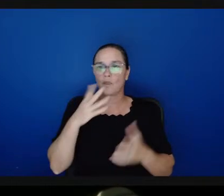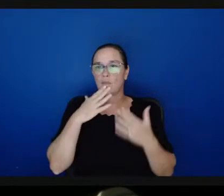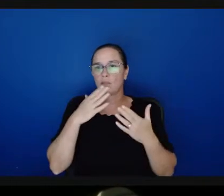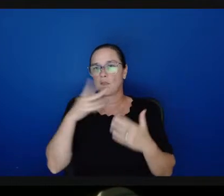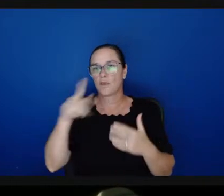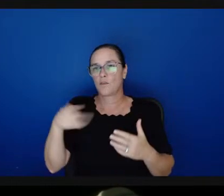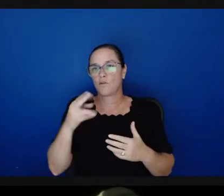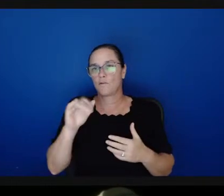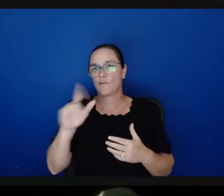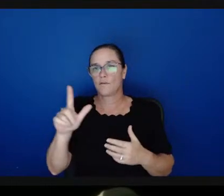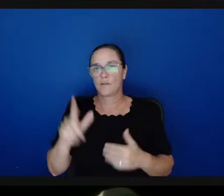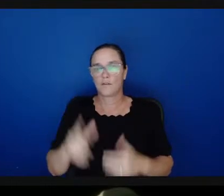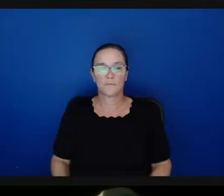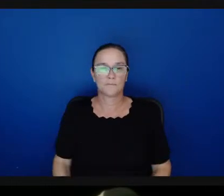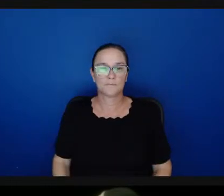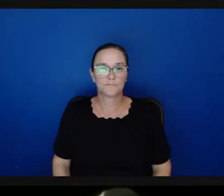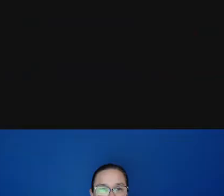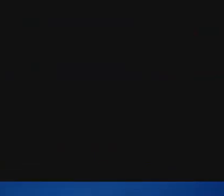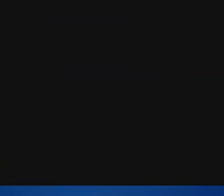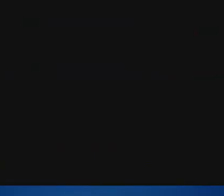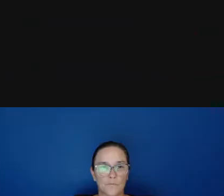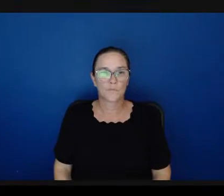ahead and get Lou up on screen here.